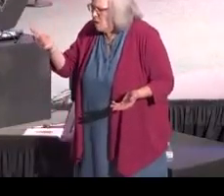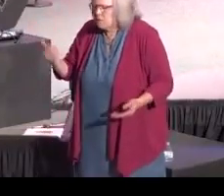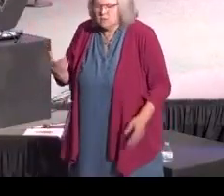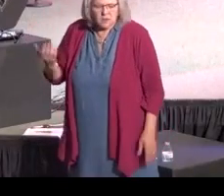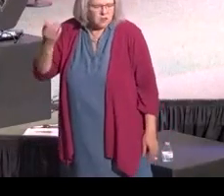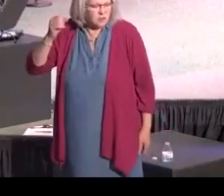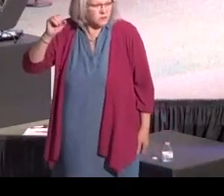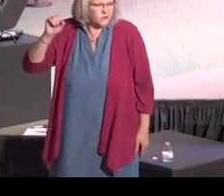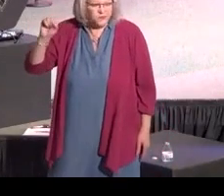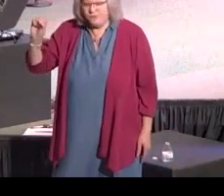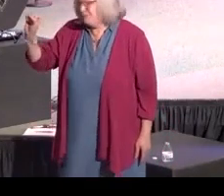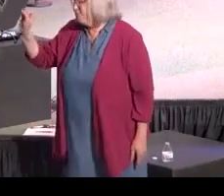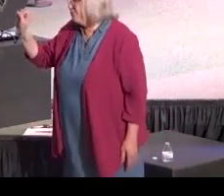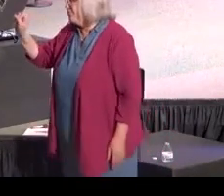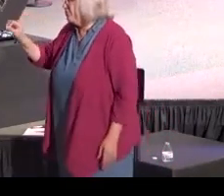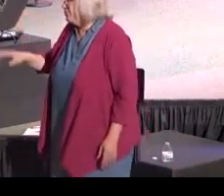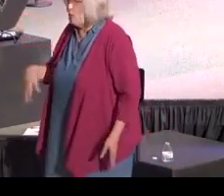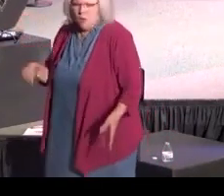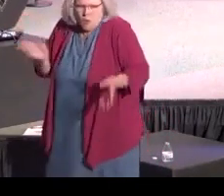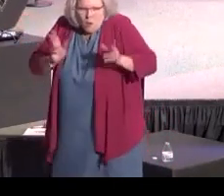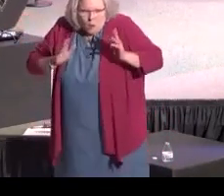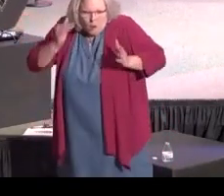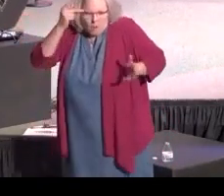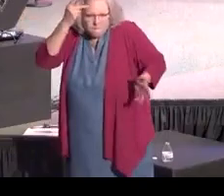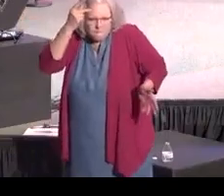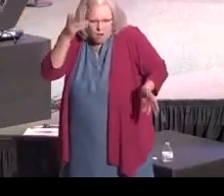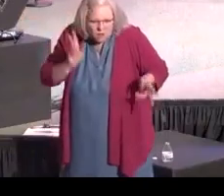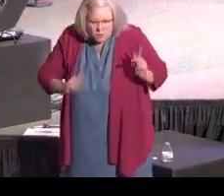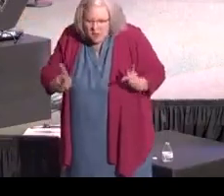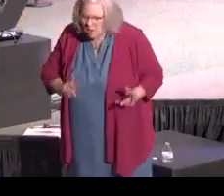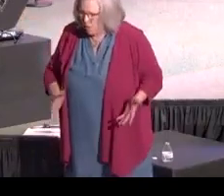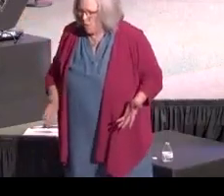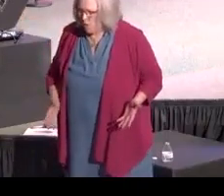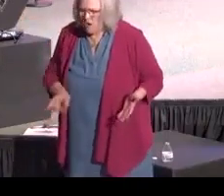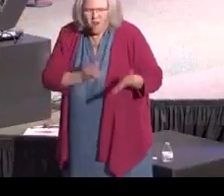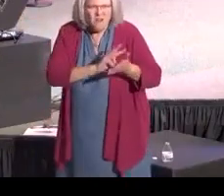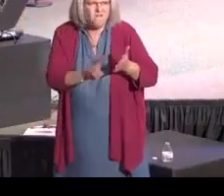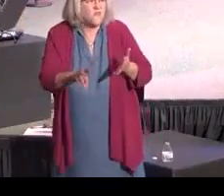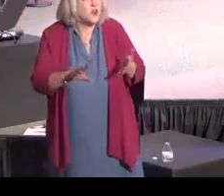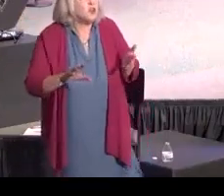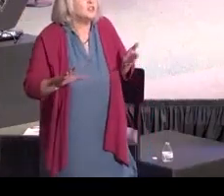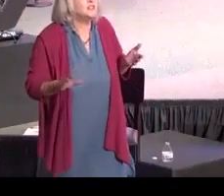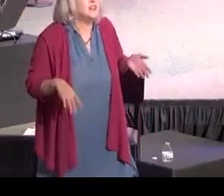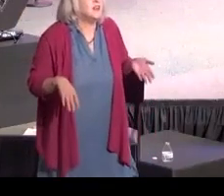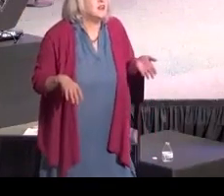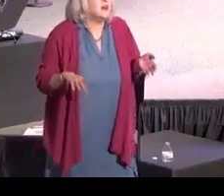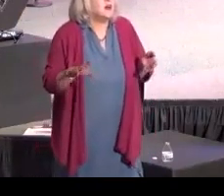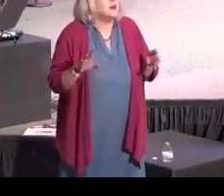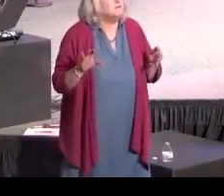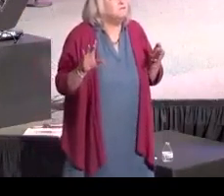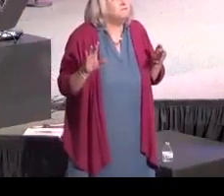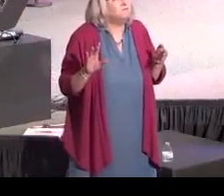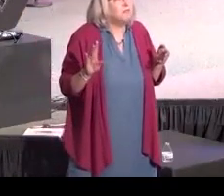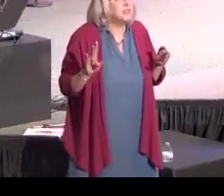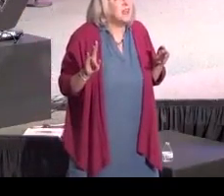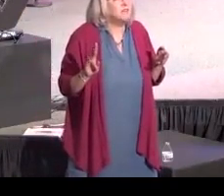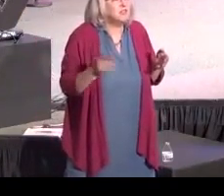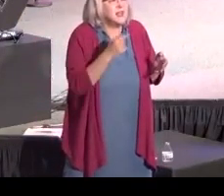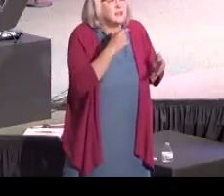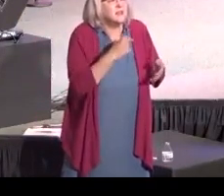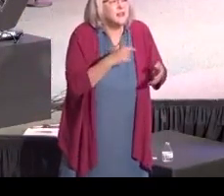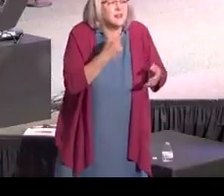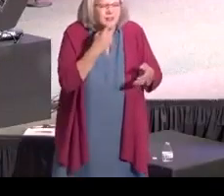Paul, Paul's own people. In verse 17, it says this, when they had assembled, Paul said to them, my